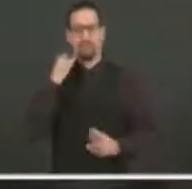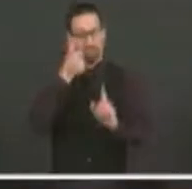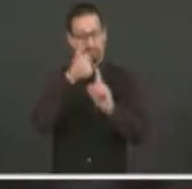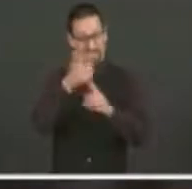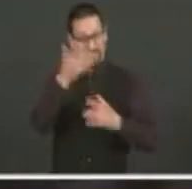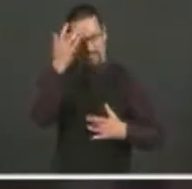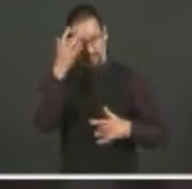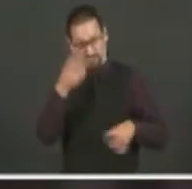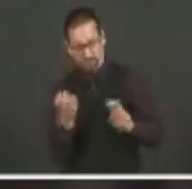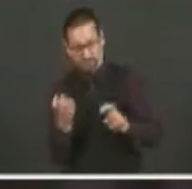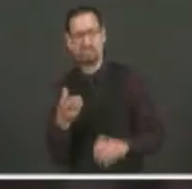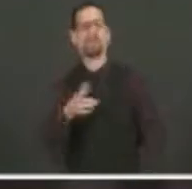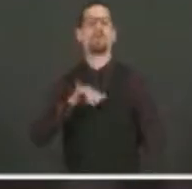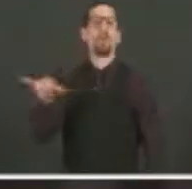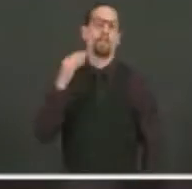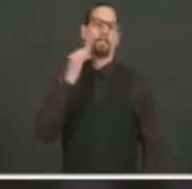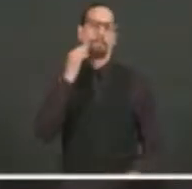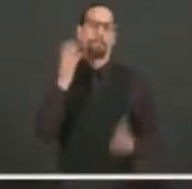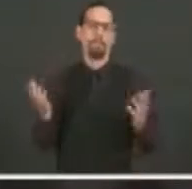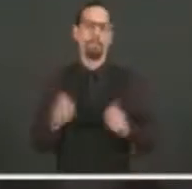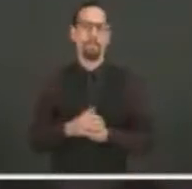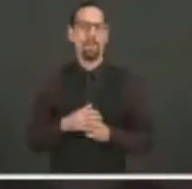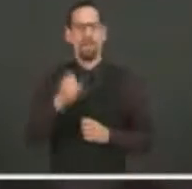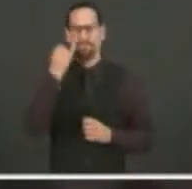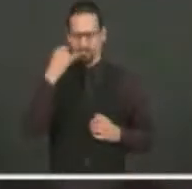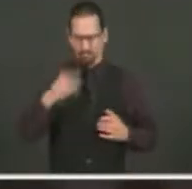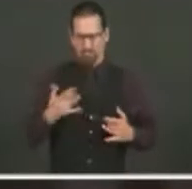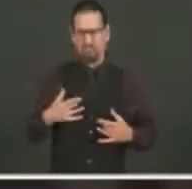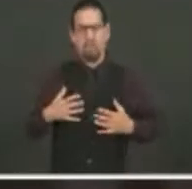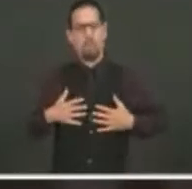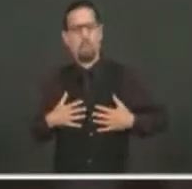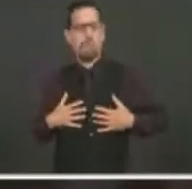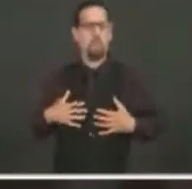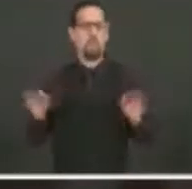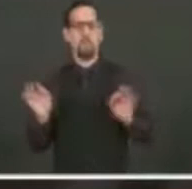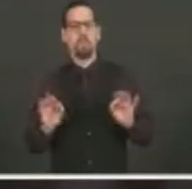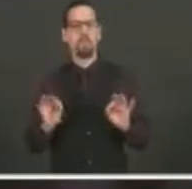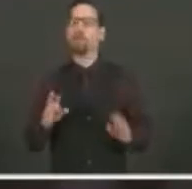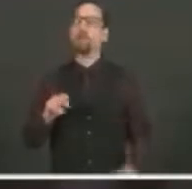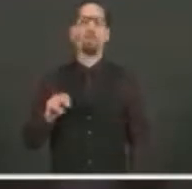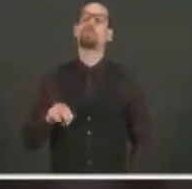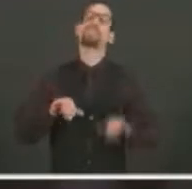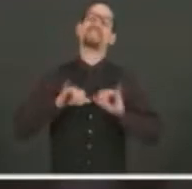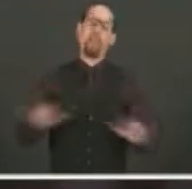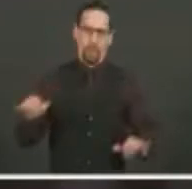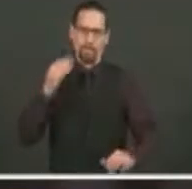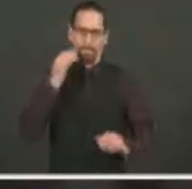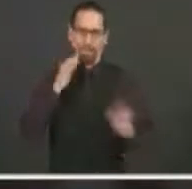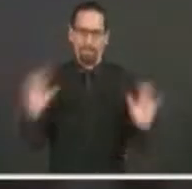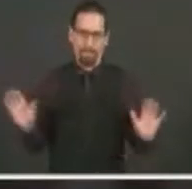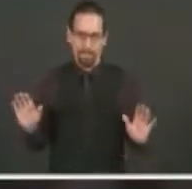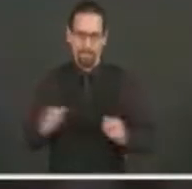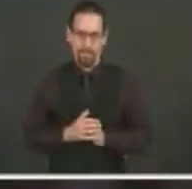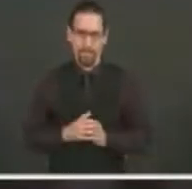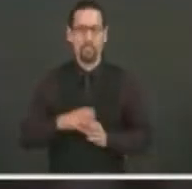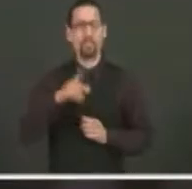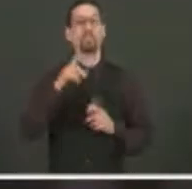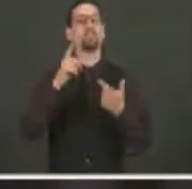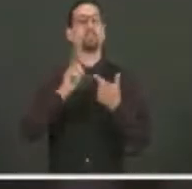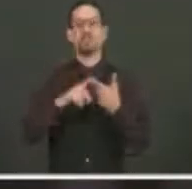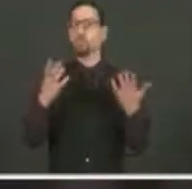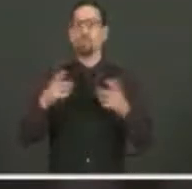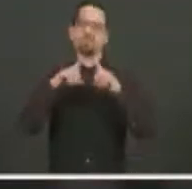if you have what feels like very mild symptoms. Wear your cloth face covering. Keep it where you keep